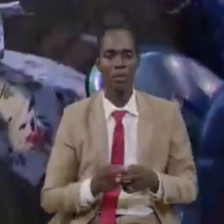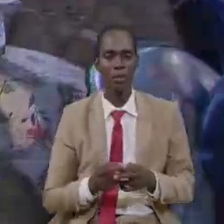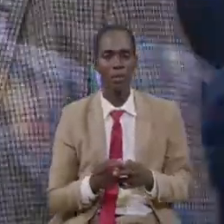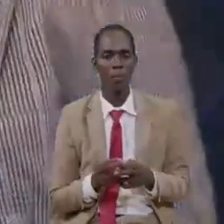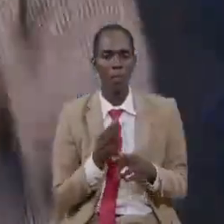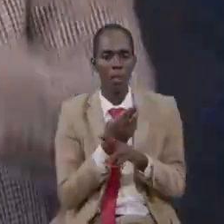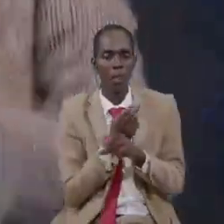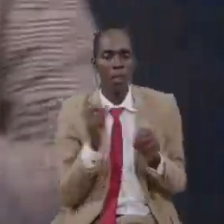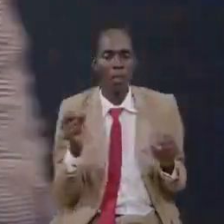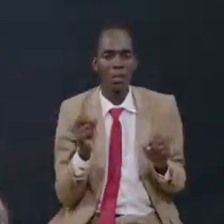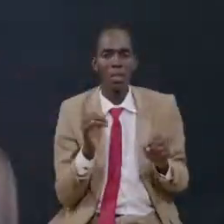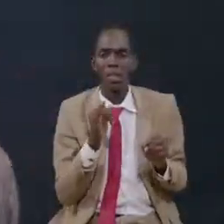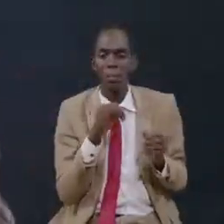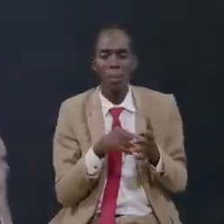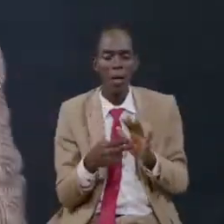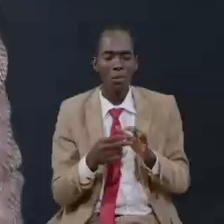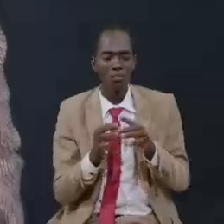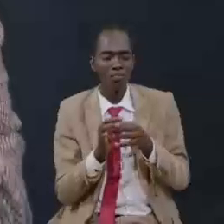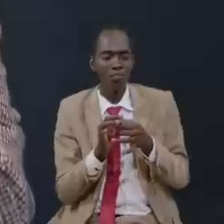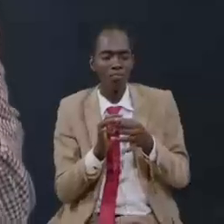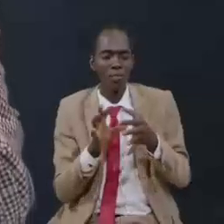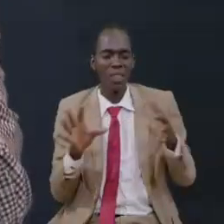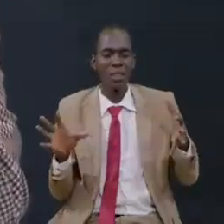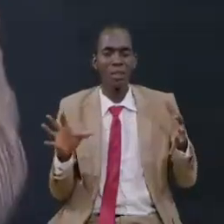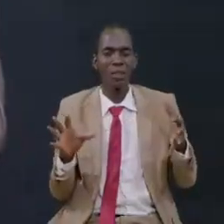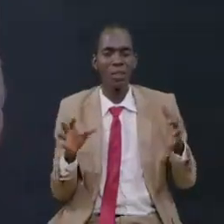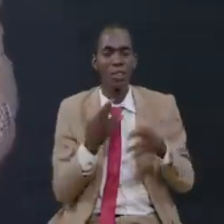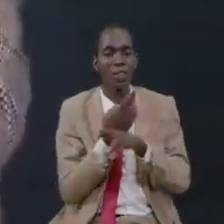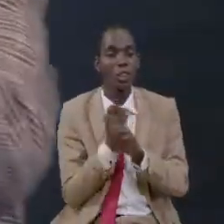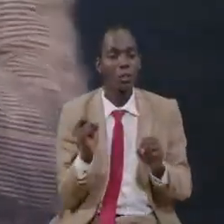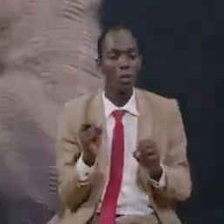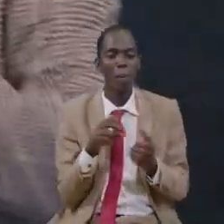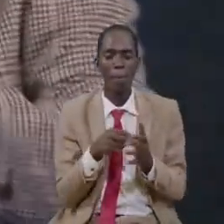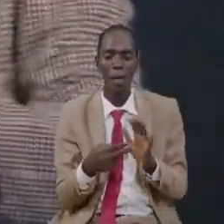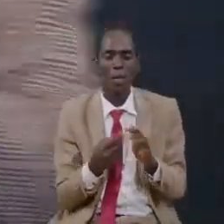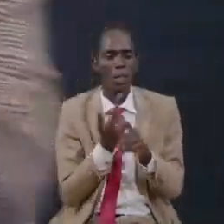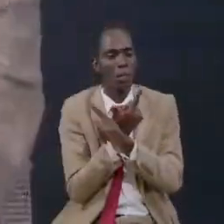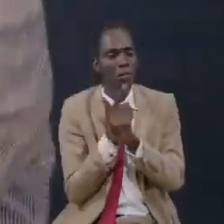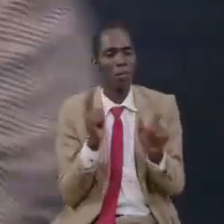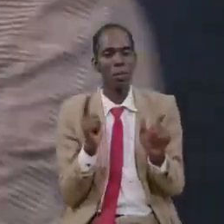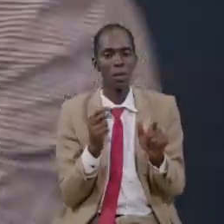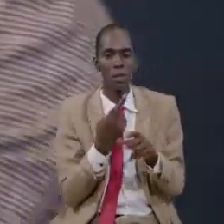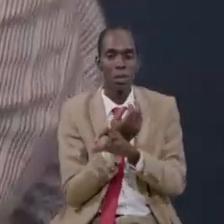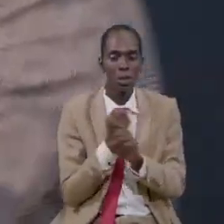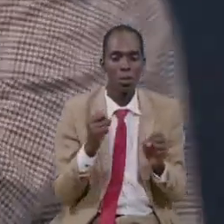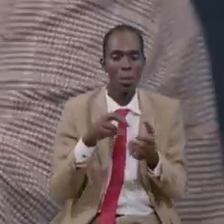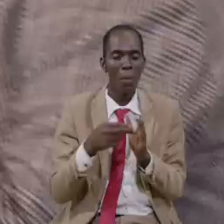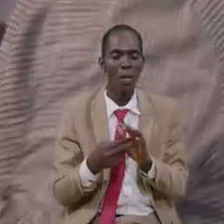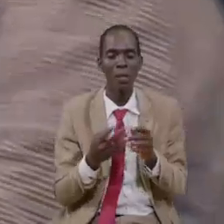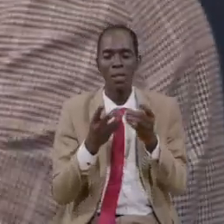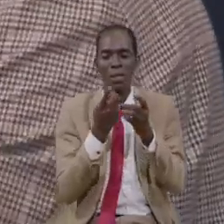release. Redemption is liberation. Redemption is deliverance. And